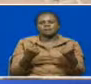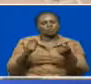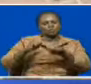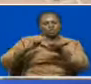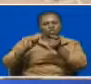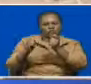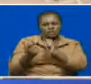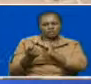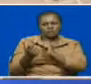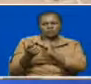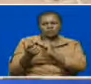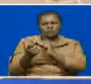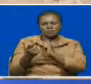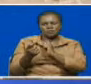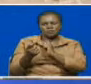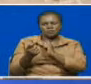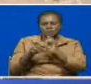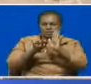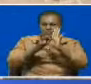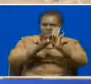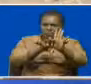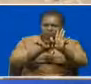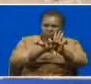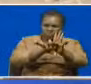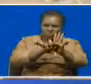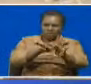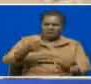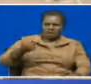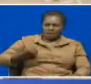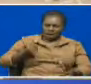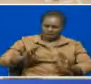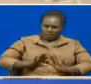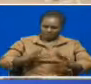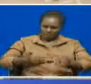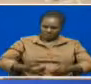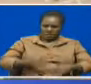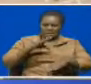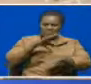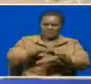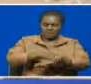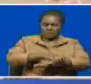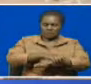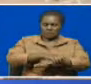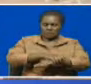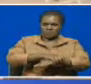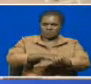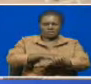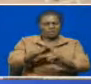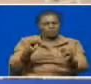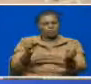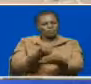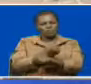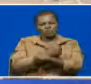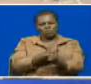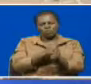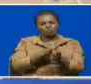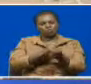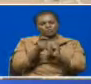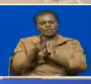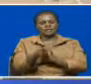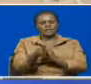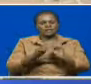reverse. Let's take, for example, a girl who got pregnant. We cannot undo that.